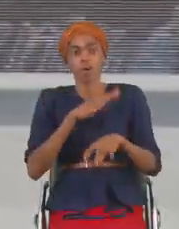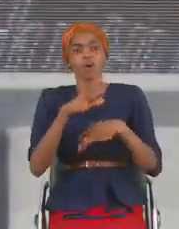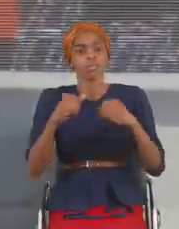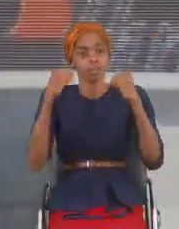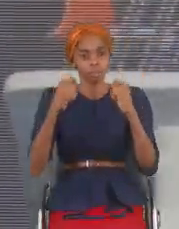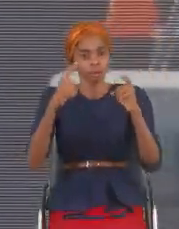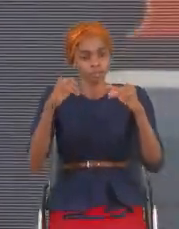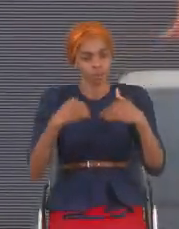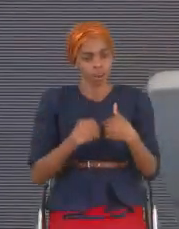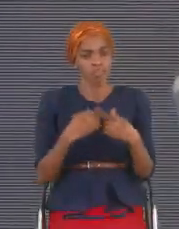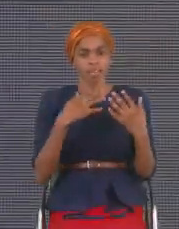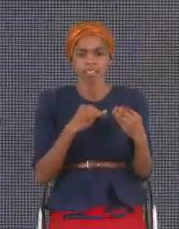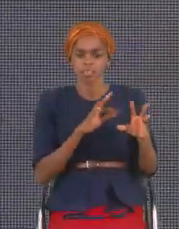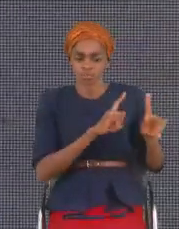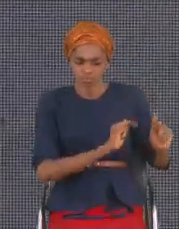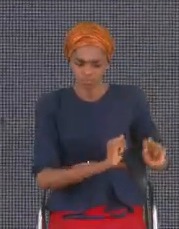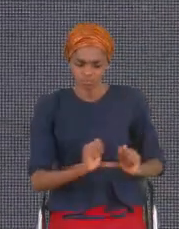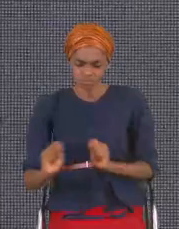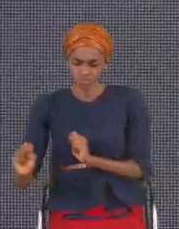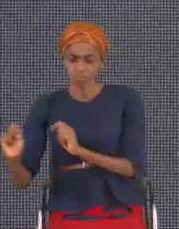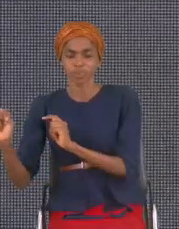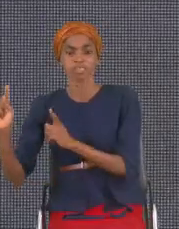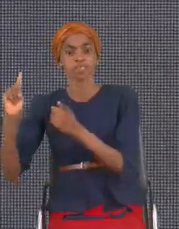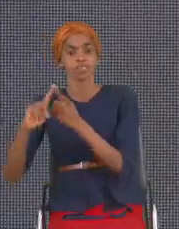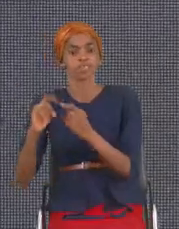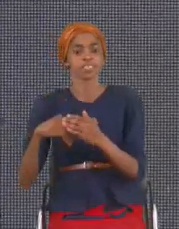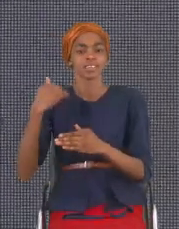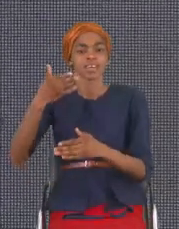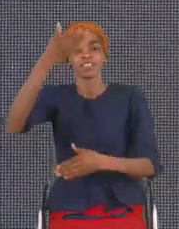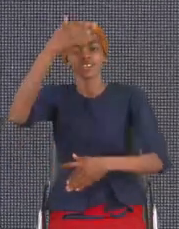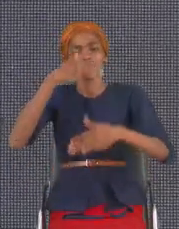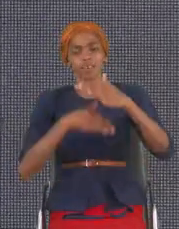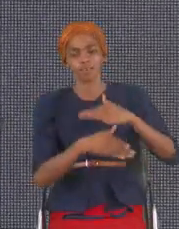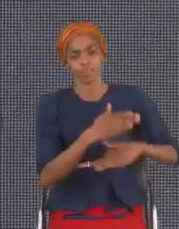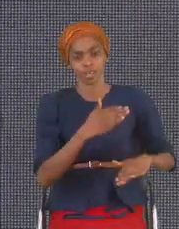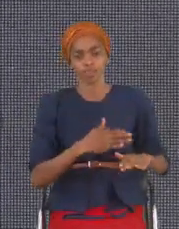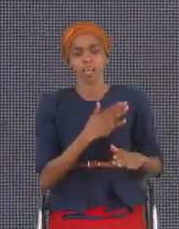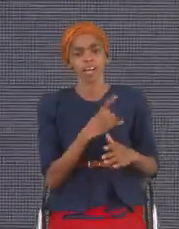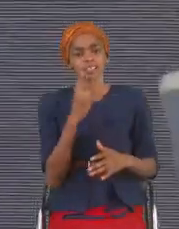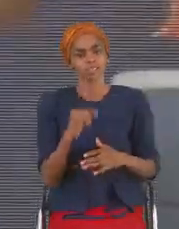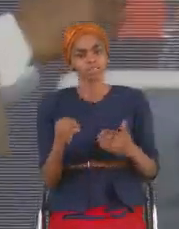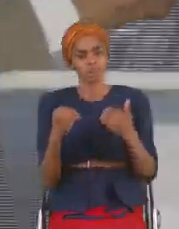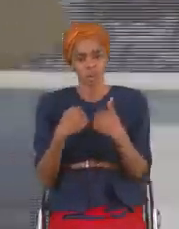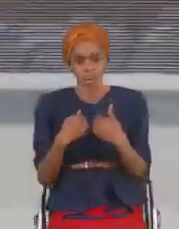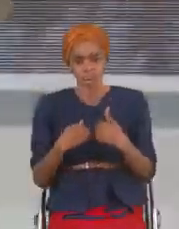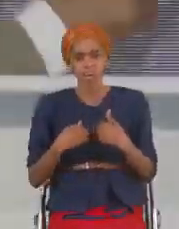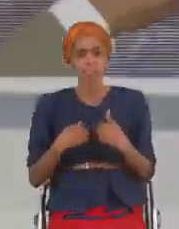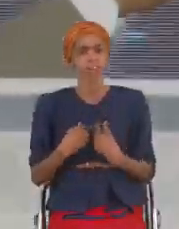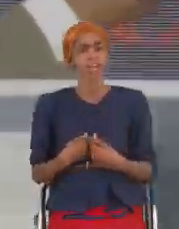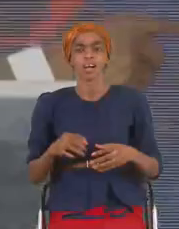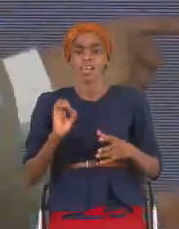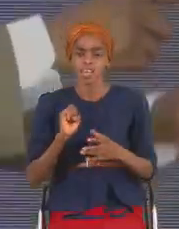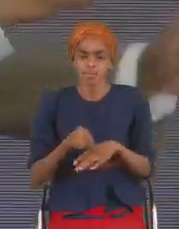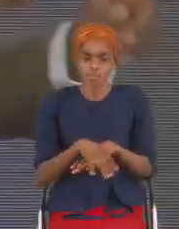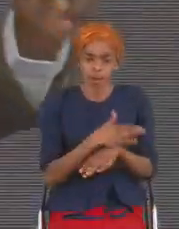you have, you pass it on to the next generation. And you have definite